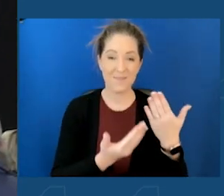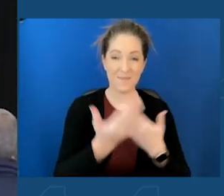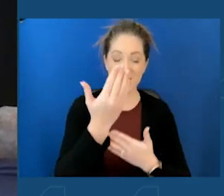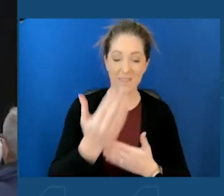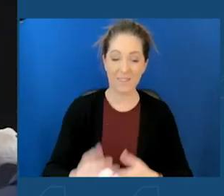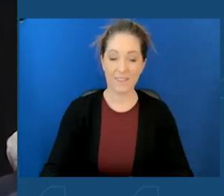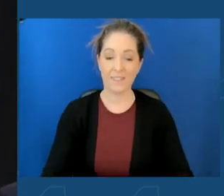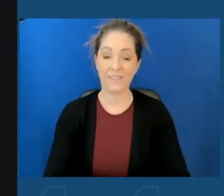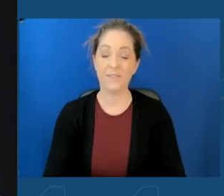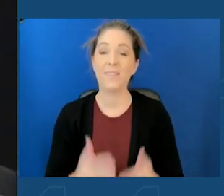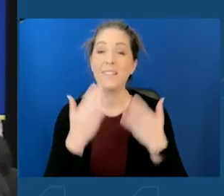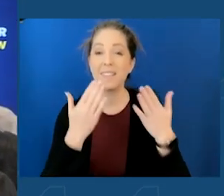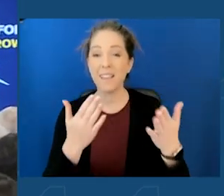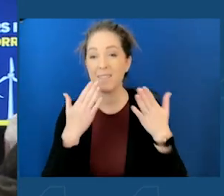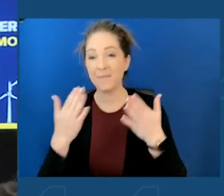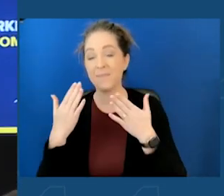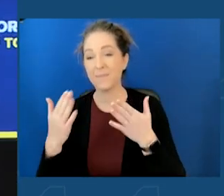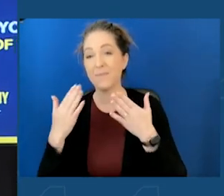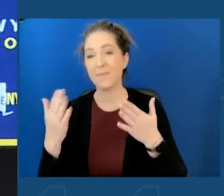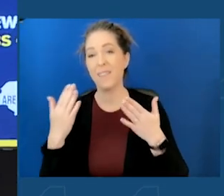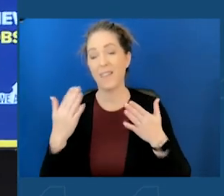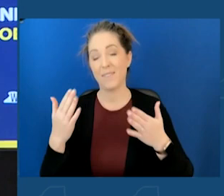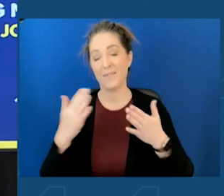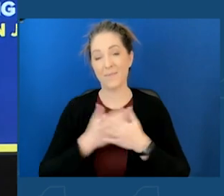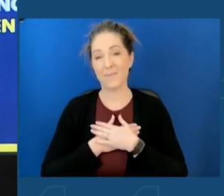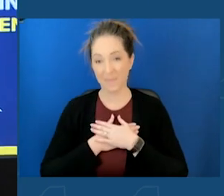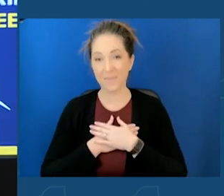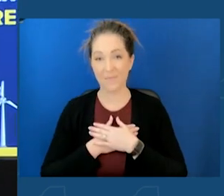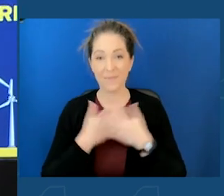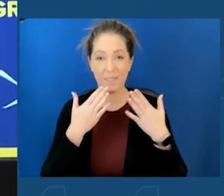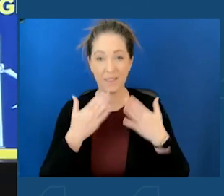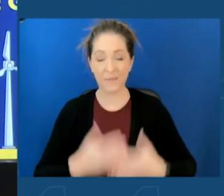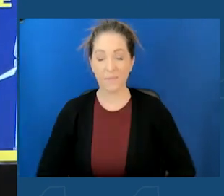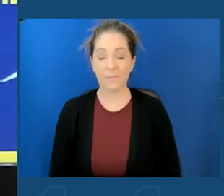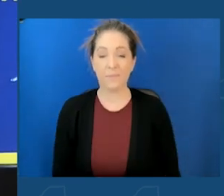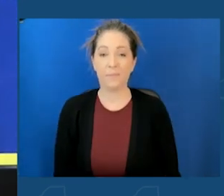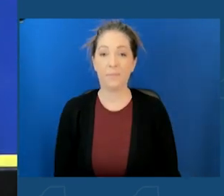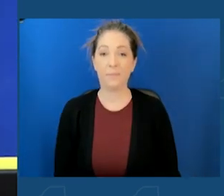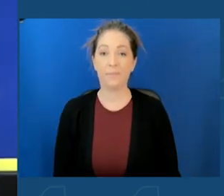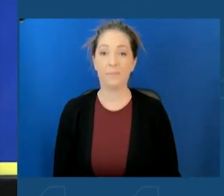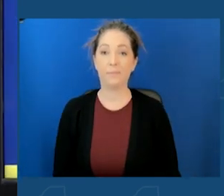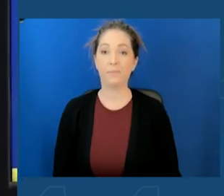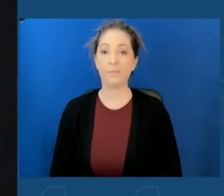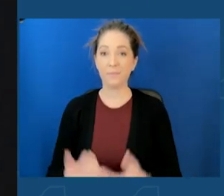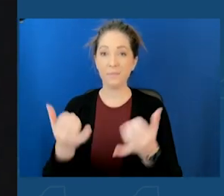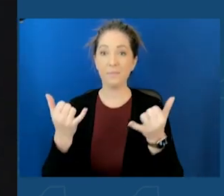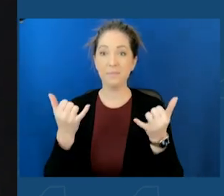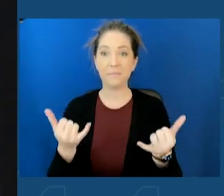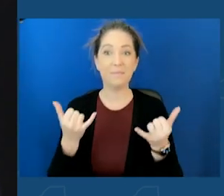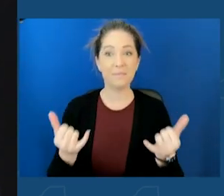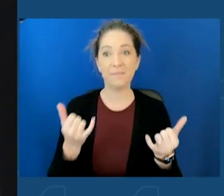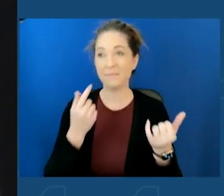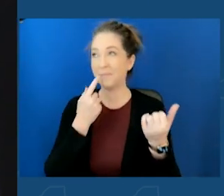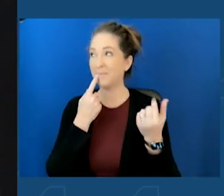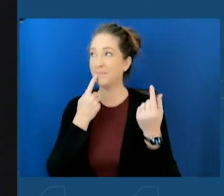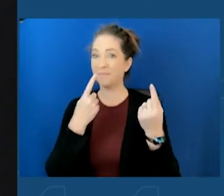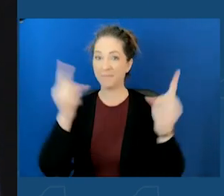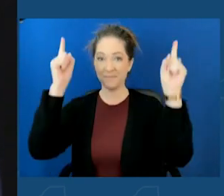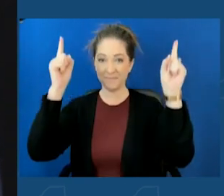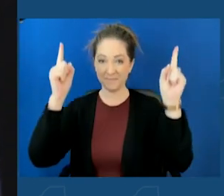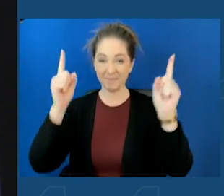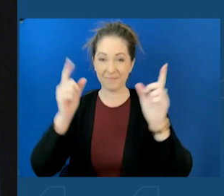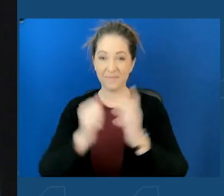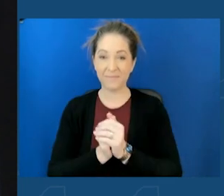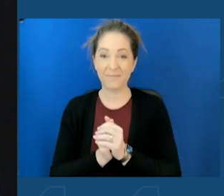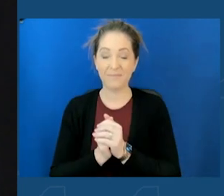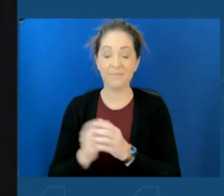Thank you so much for the warm welcome. Thank you. The day has finally arrived. First of all,